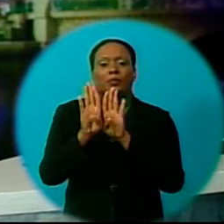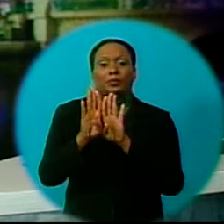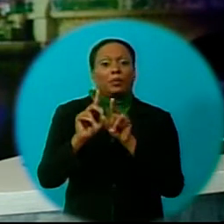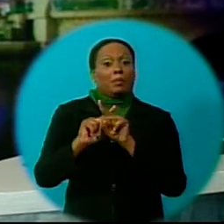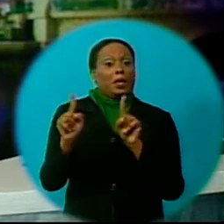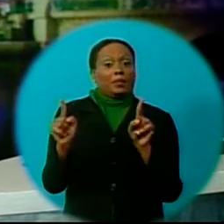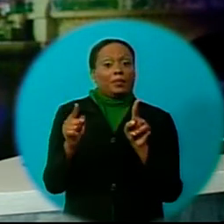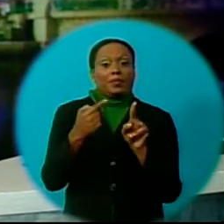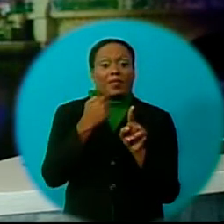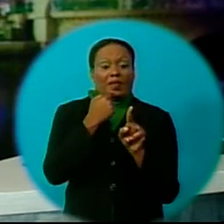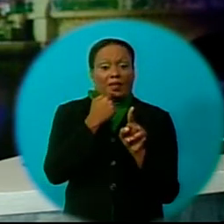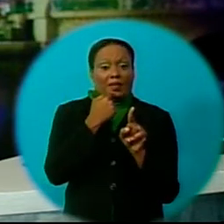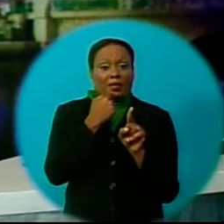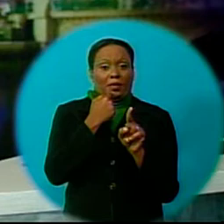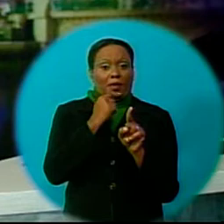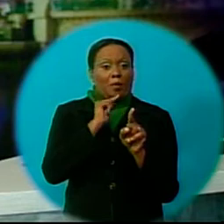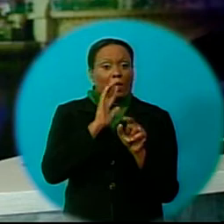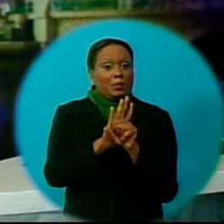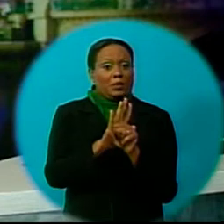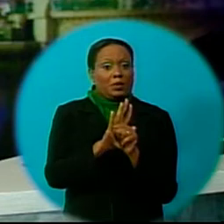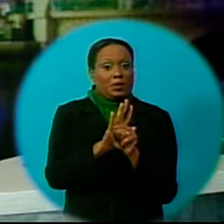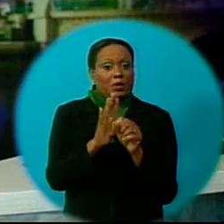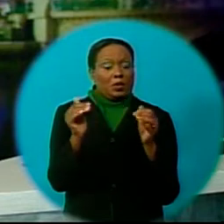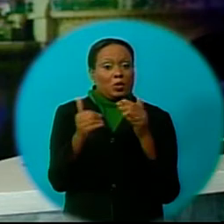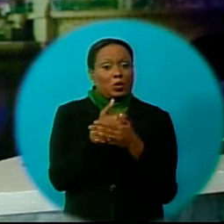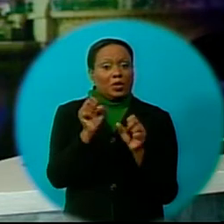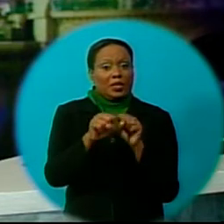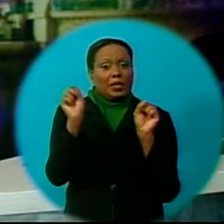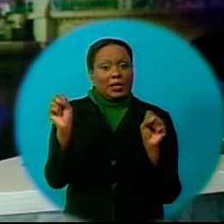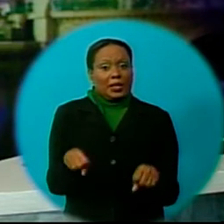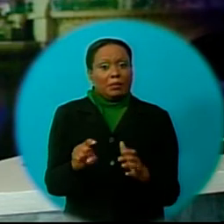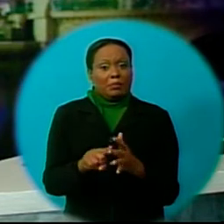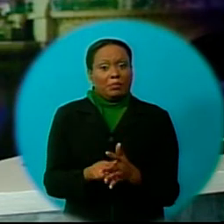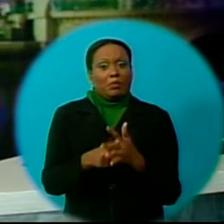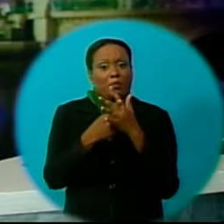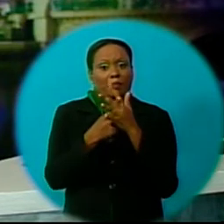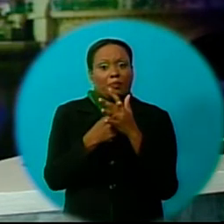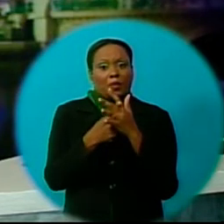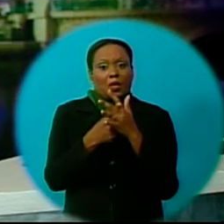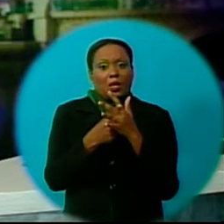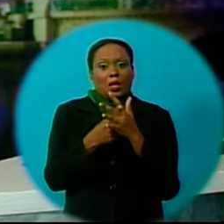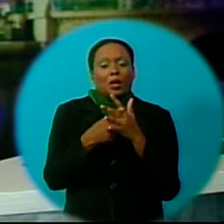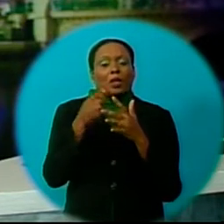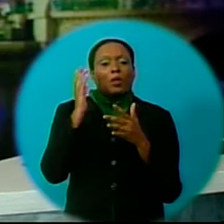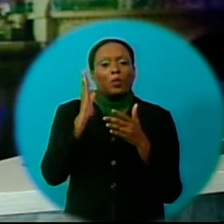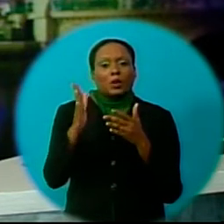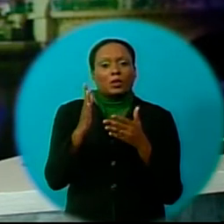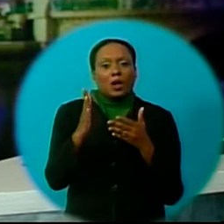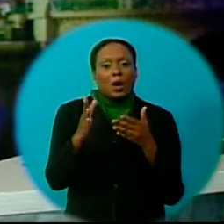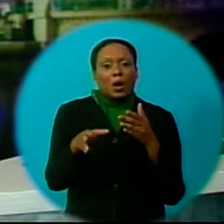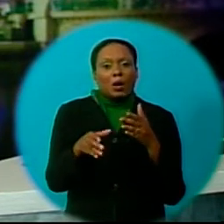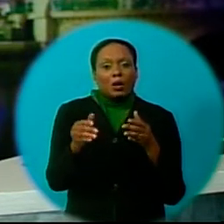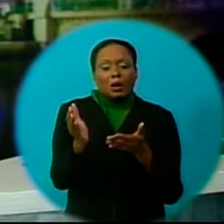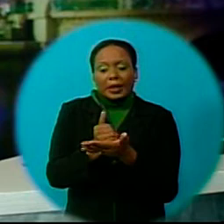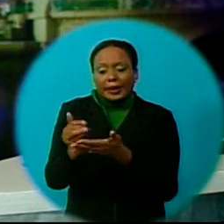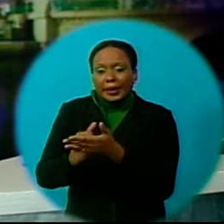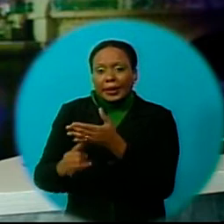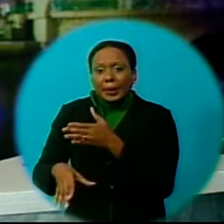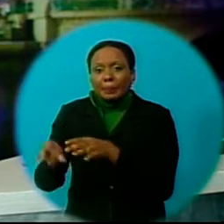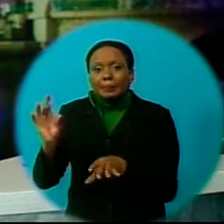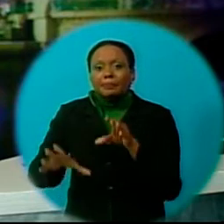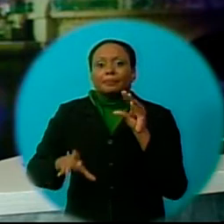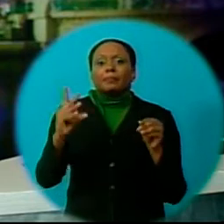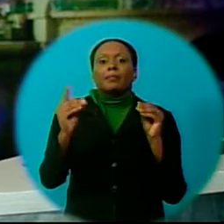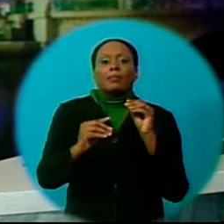day. However, he's given the assurance that under the new routing system being rolled out by the SSA, garbage collections will